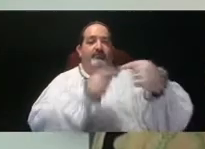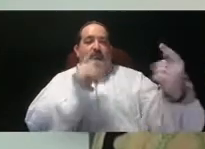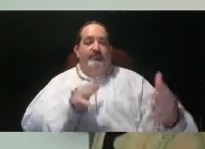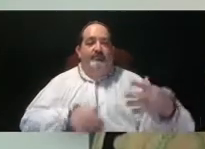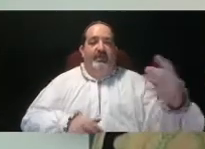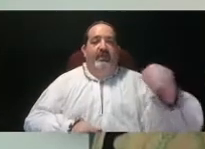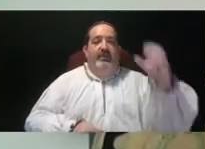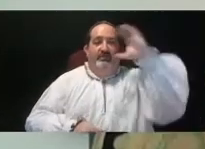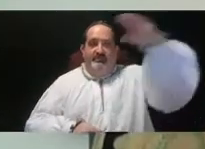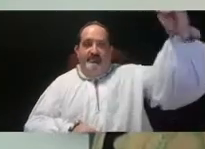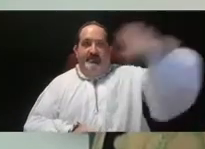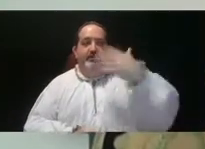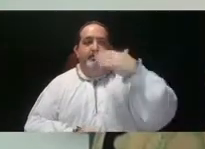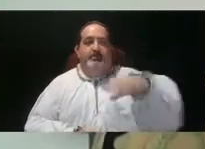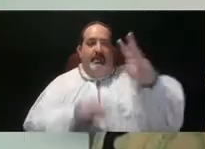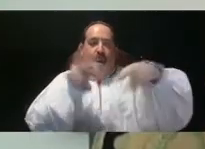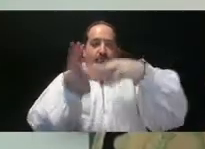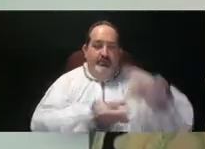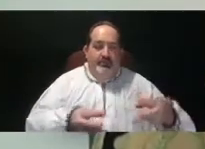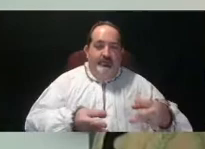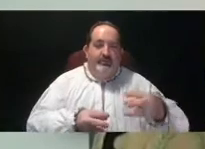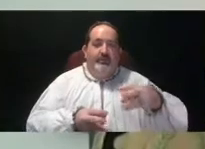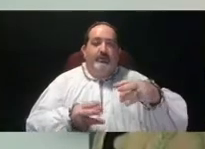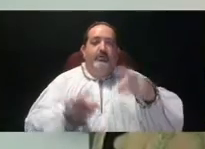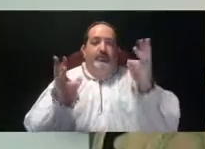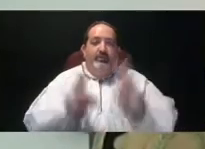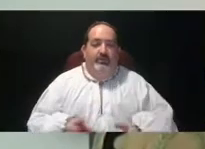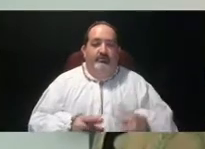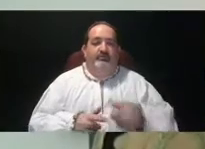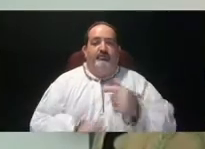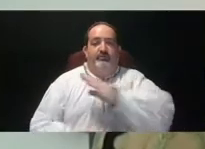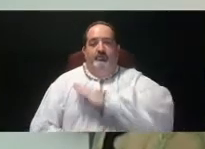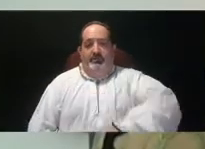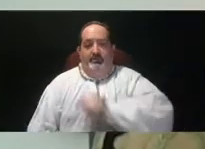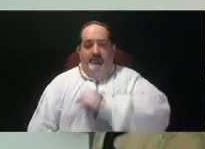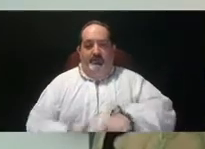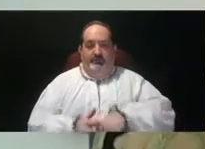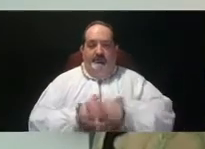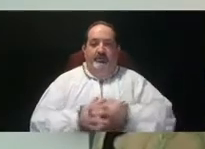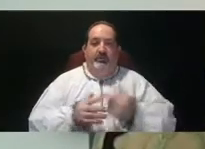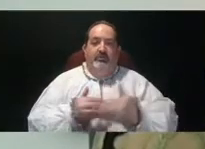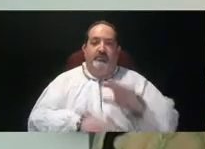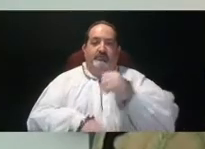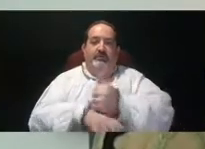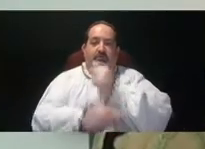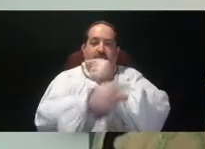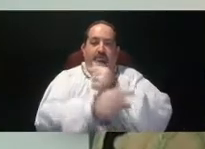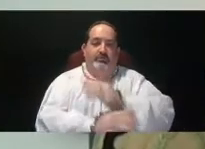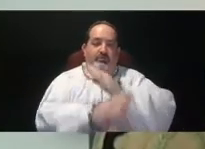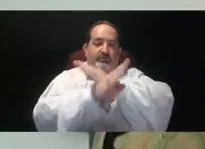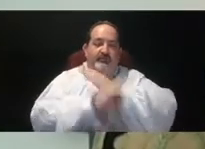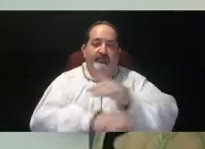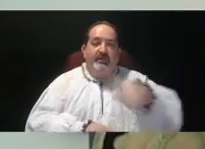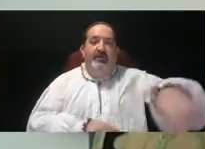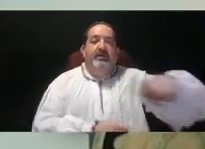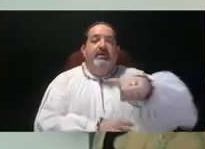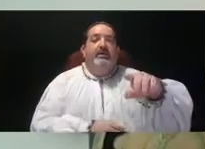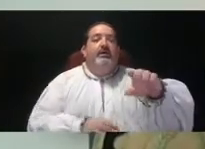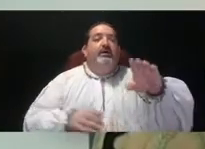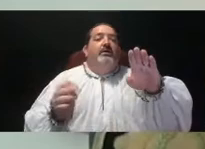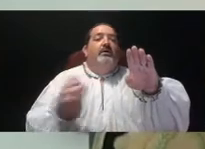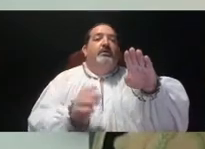Gyldenholt. To that end, the Baron and Baroness please, upon their investiture, to create a guard to defend the populace and maintain their